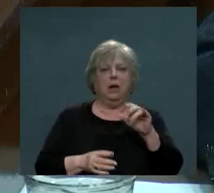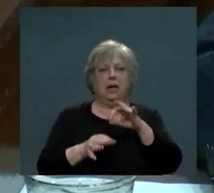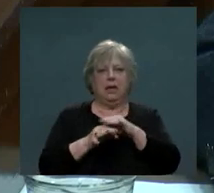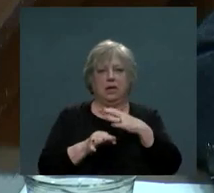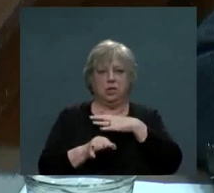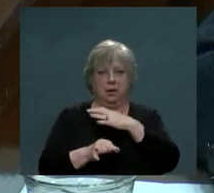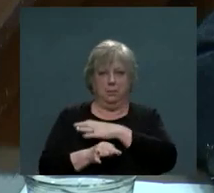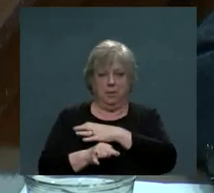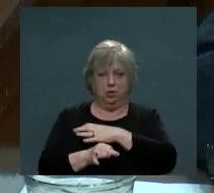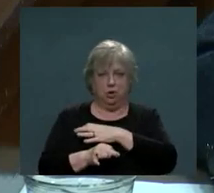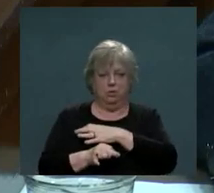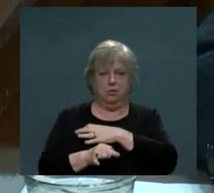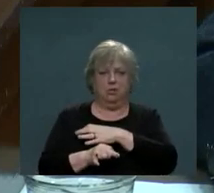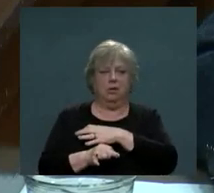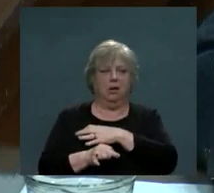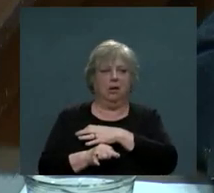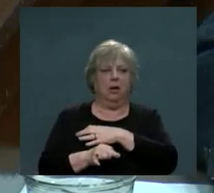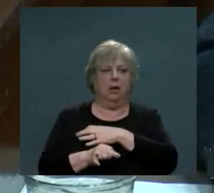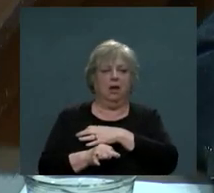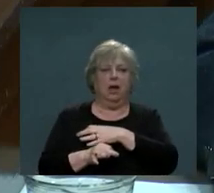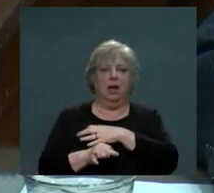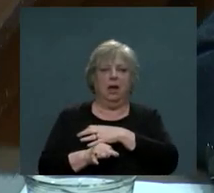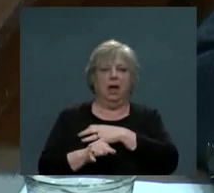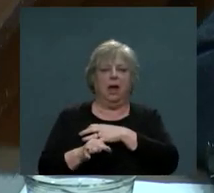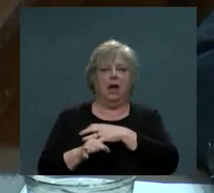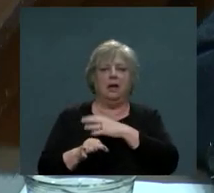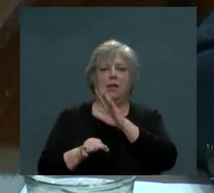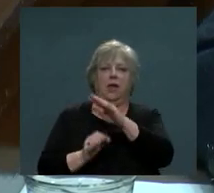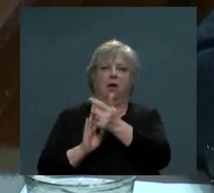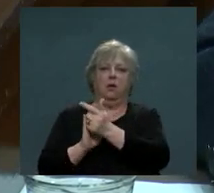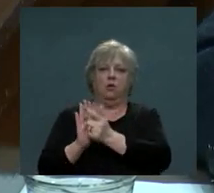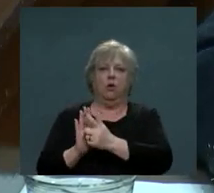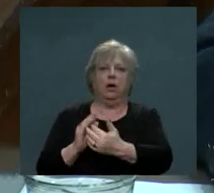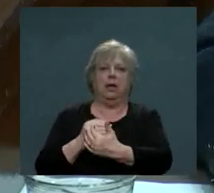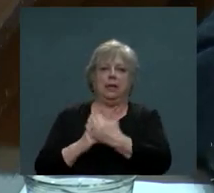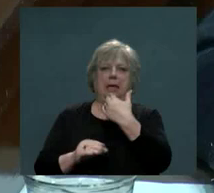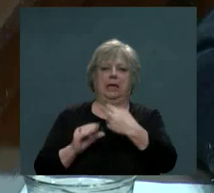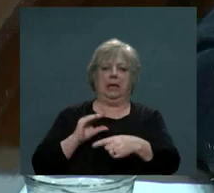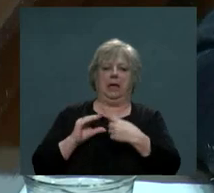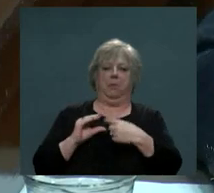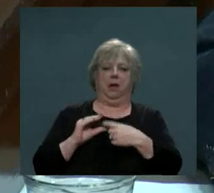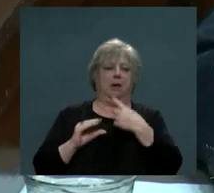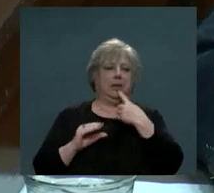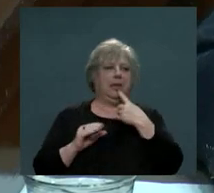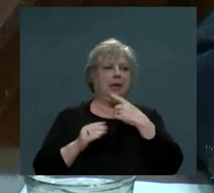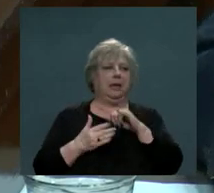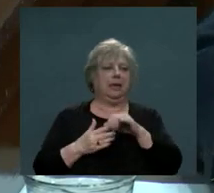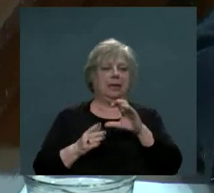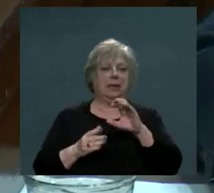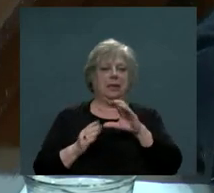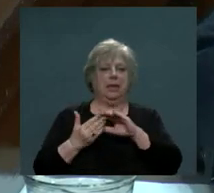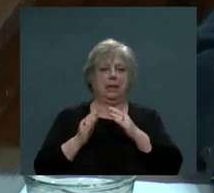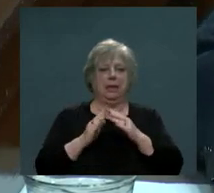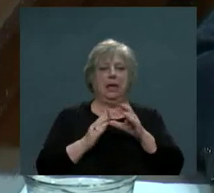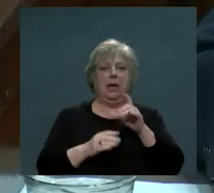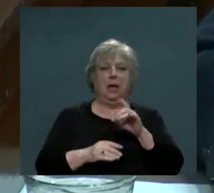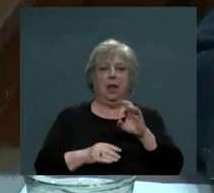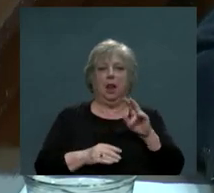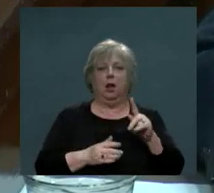got an email from their attorney saying that since the city clerk